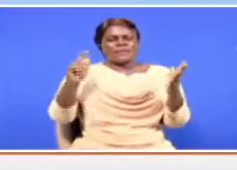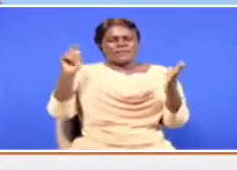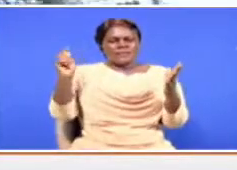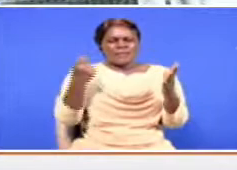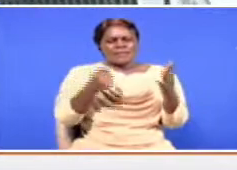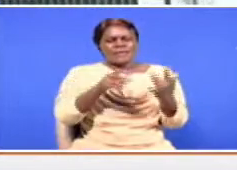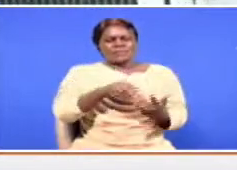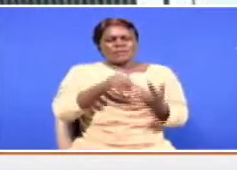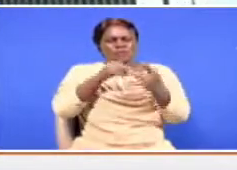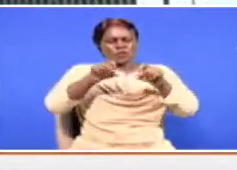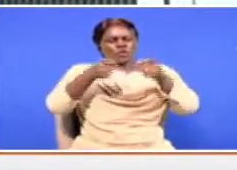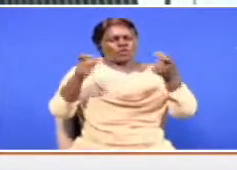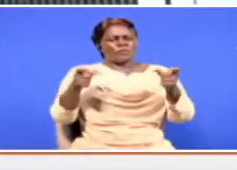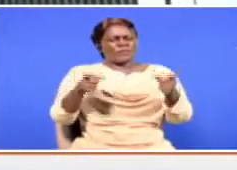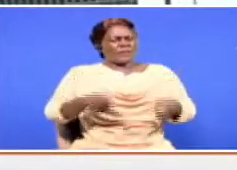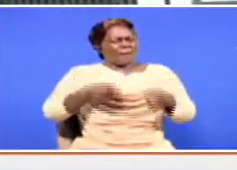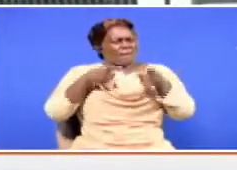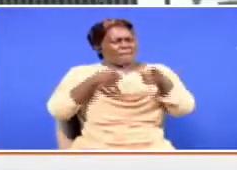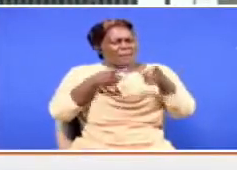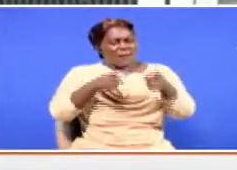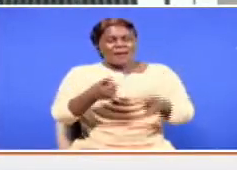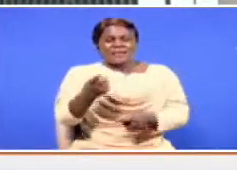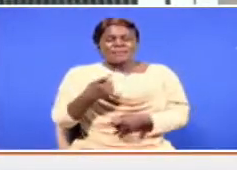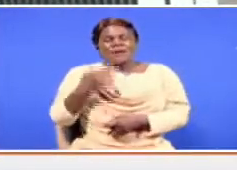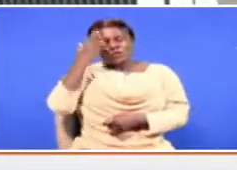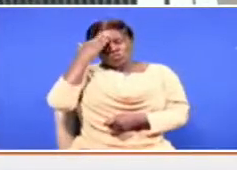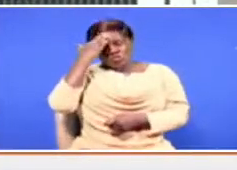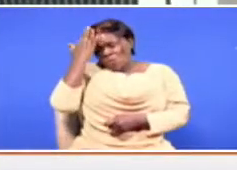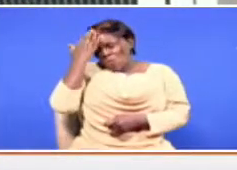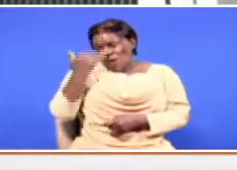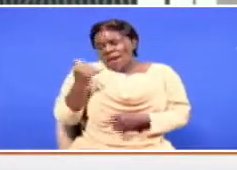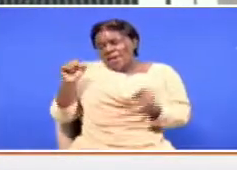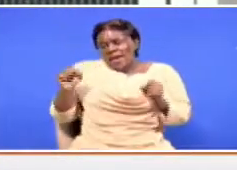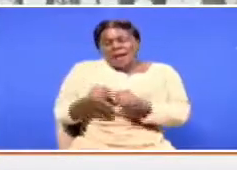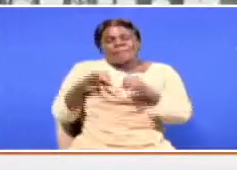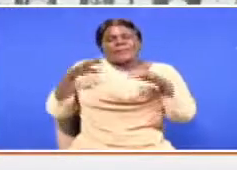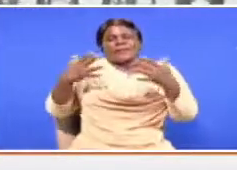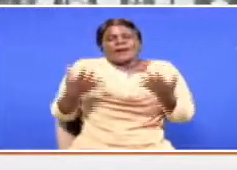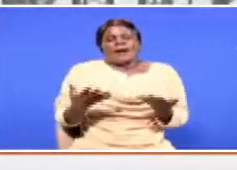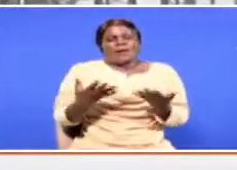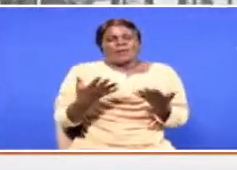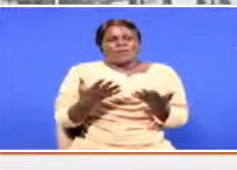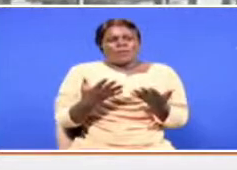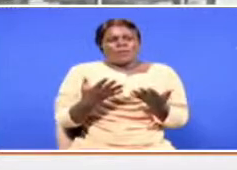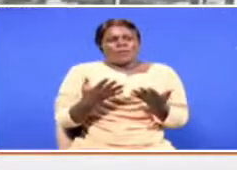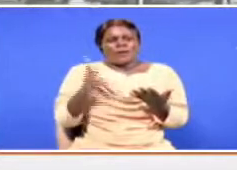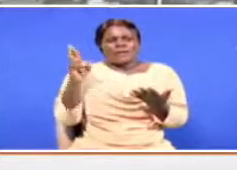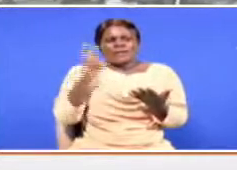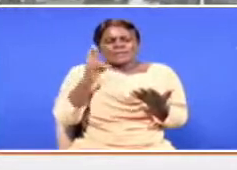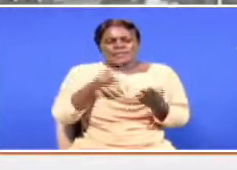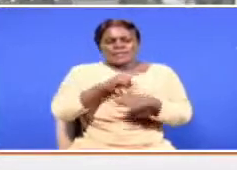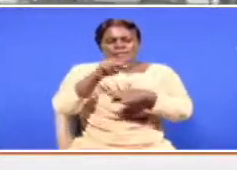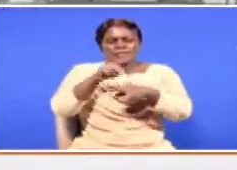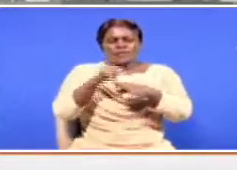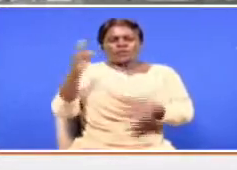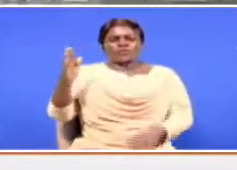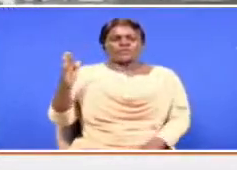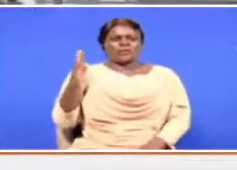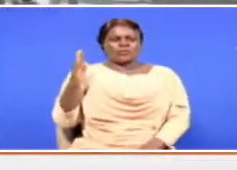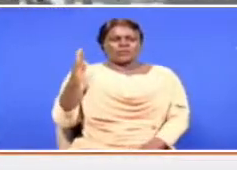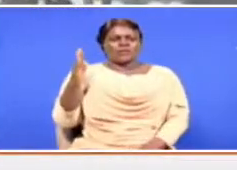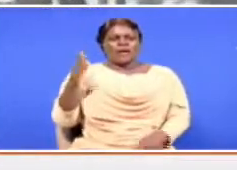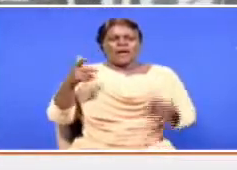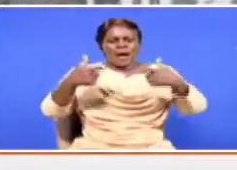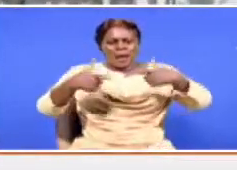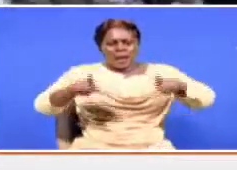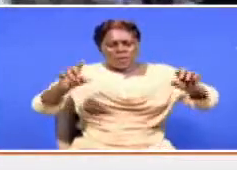Kenyans, especially on social platforms, are demanding to know why such a crippling event, seen as a threat to the national security, was